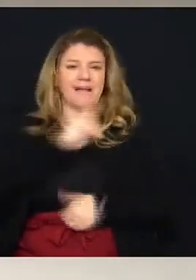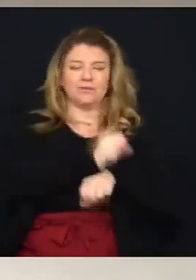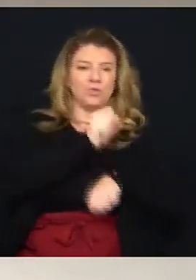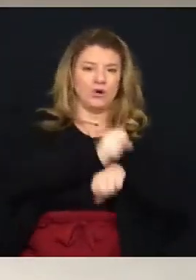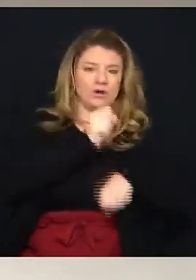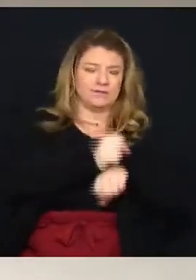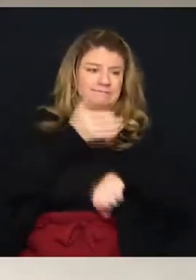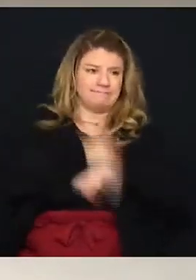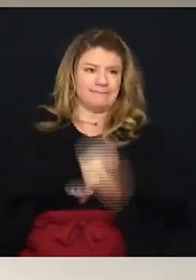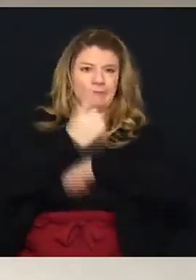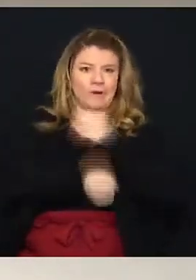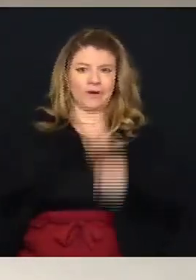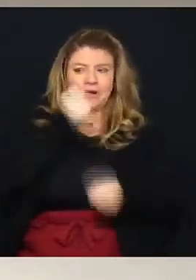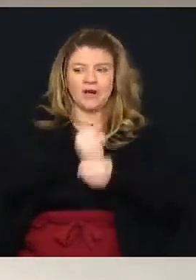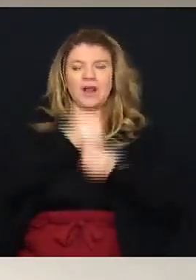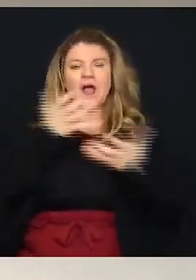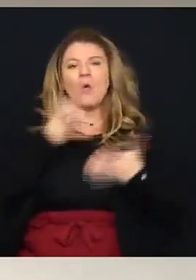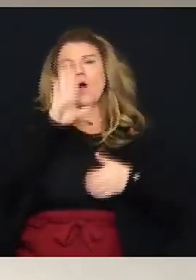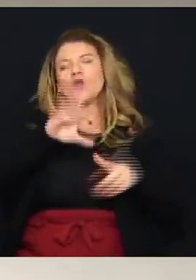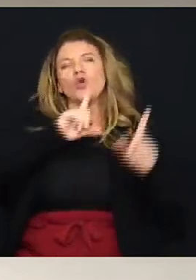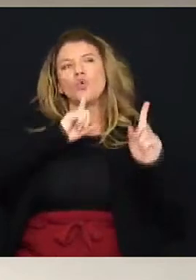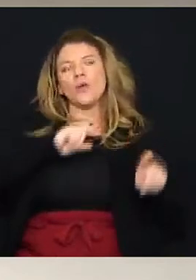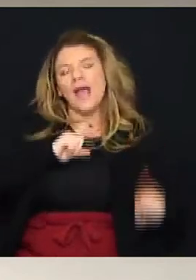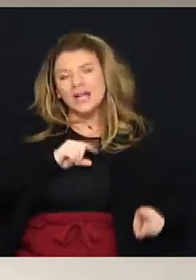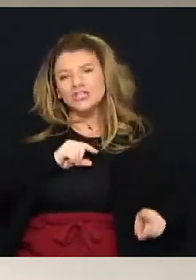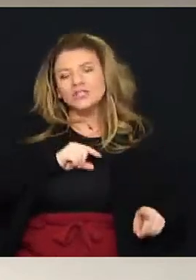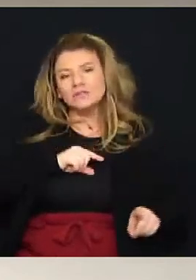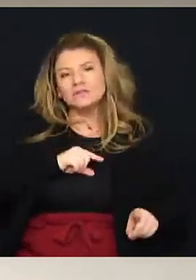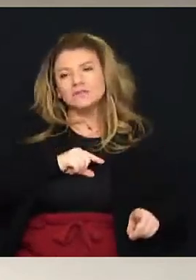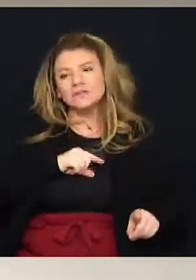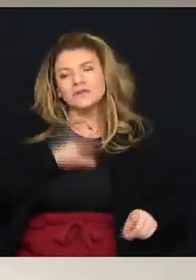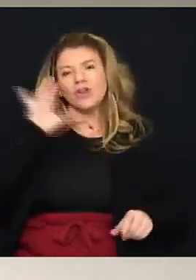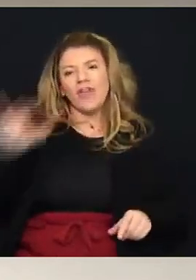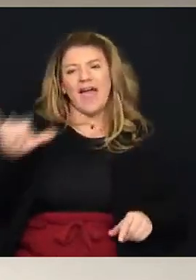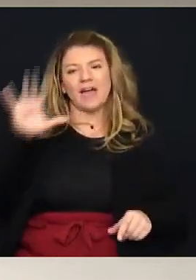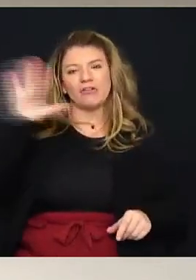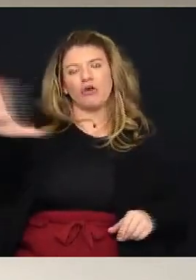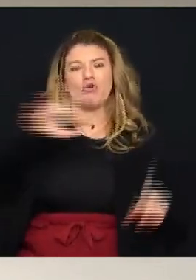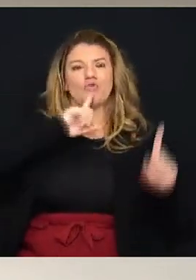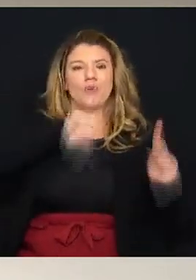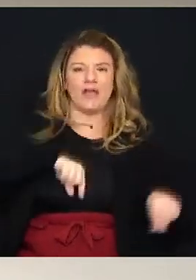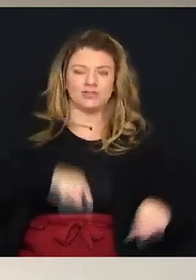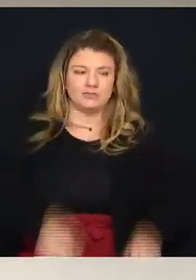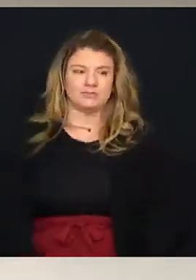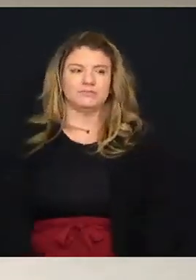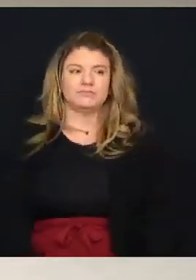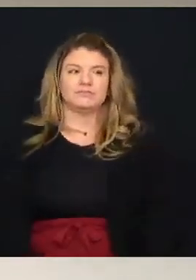last year. Wanted to get your reaction to their reaction. Thank you.